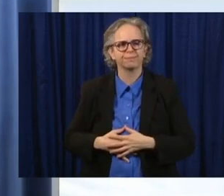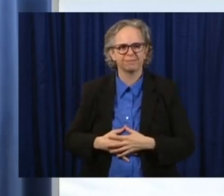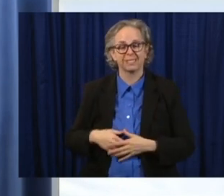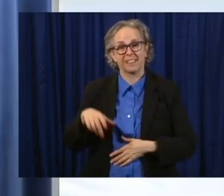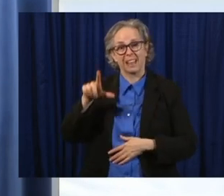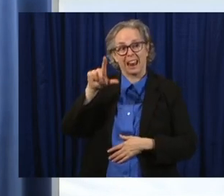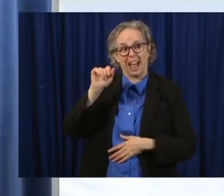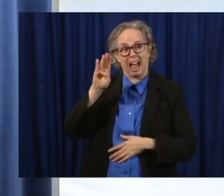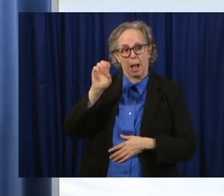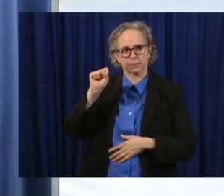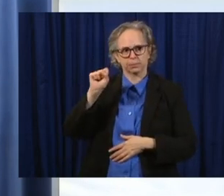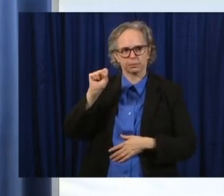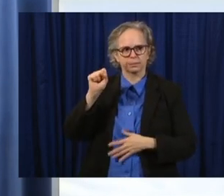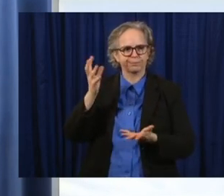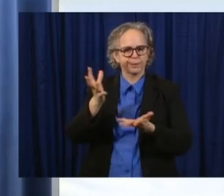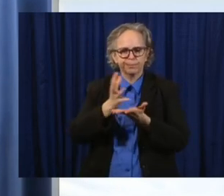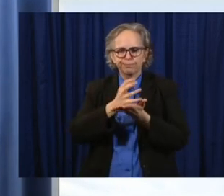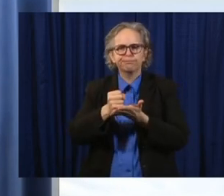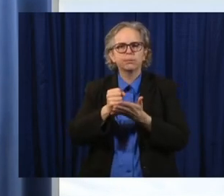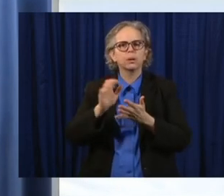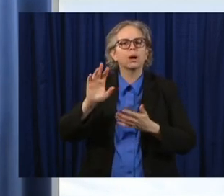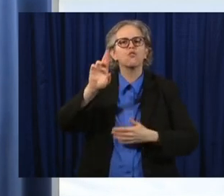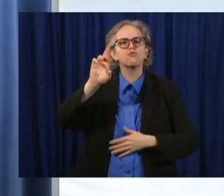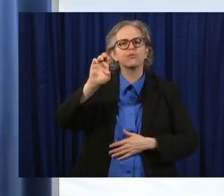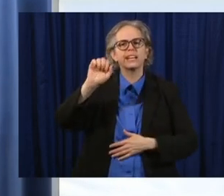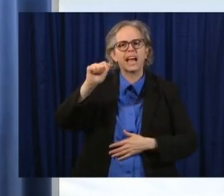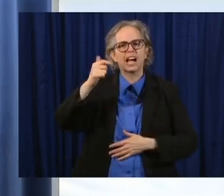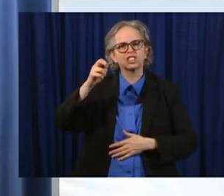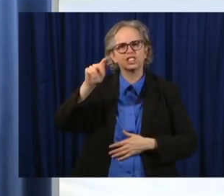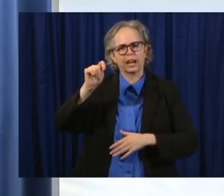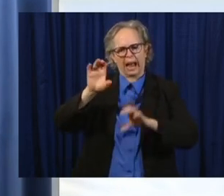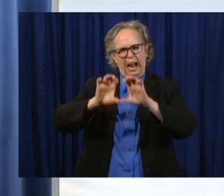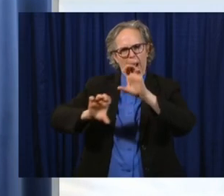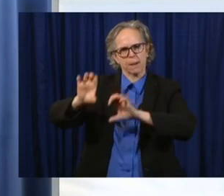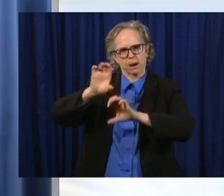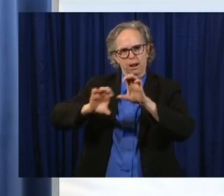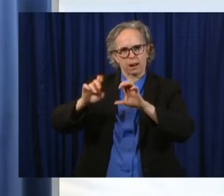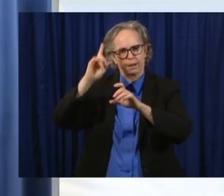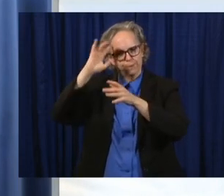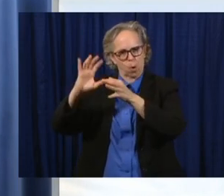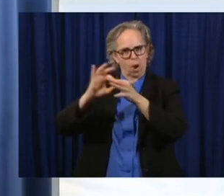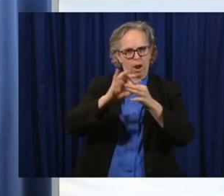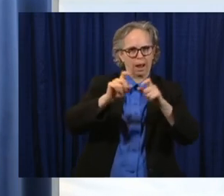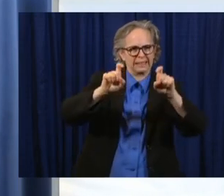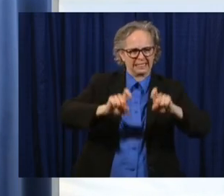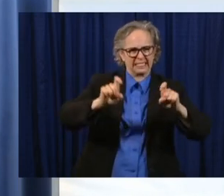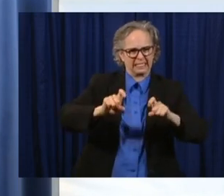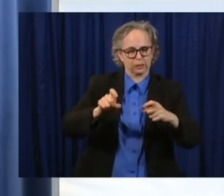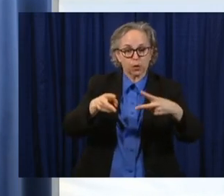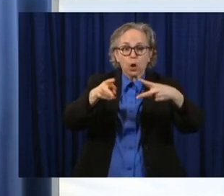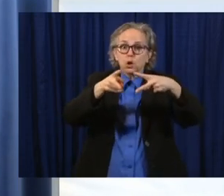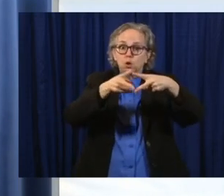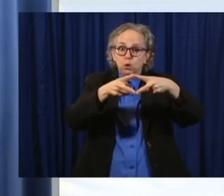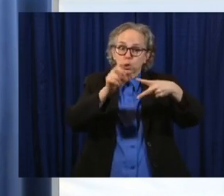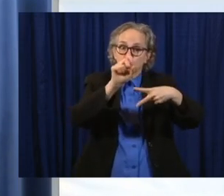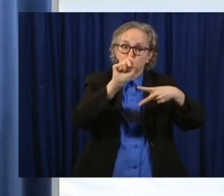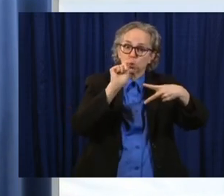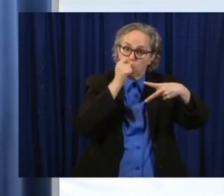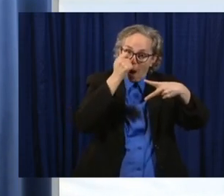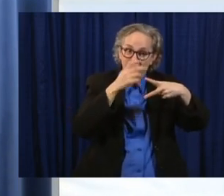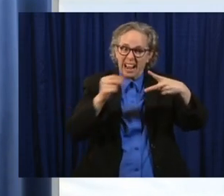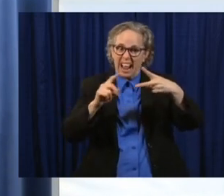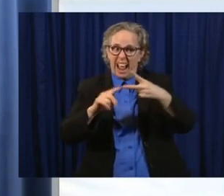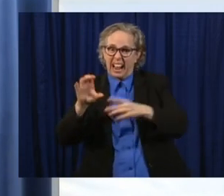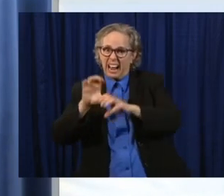enough reagent and access to reagent. This has been a huge problem in Ohio, and I know